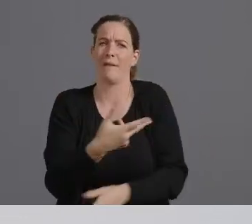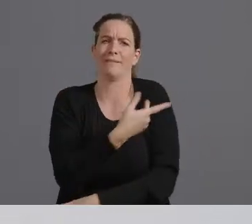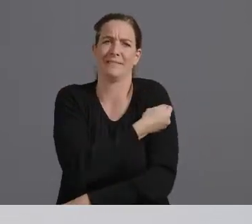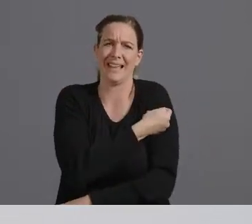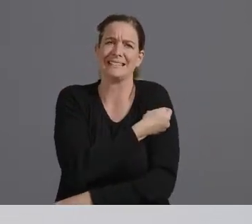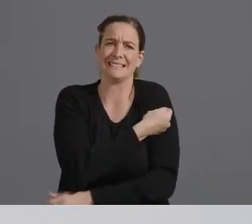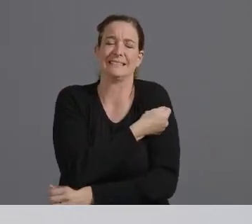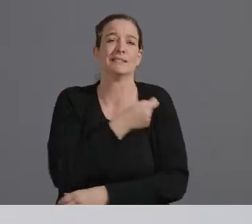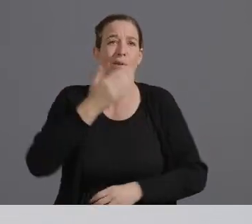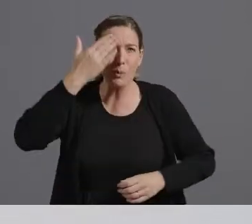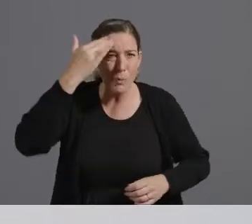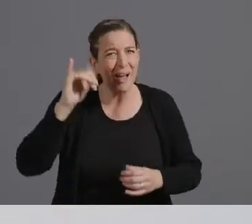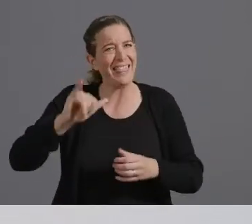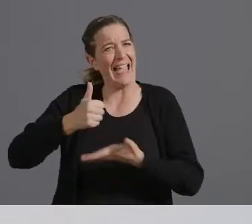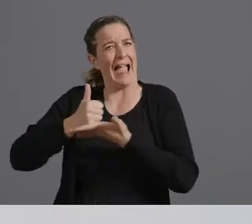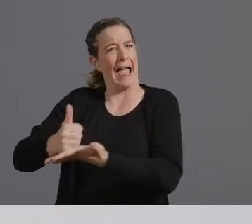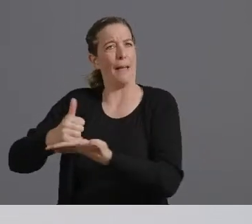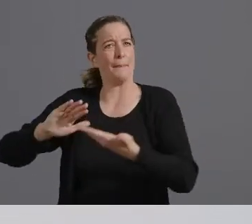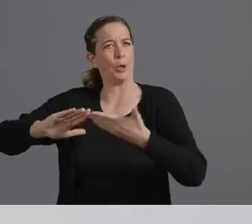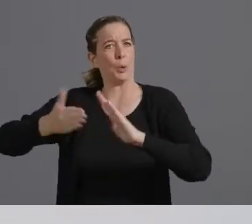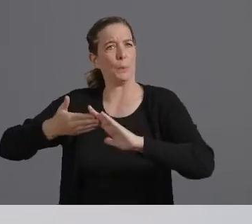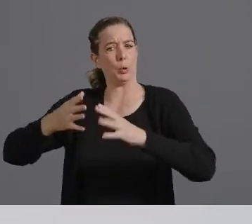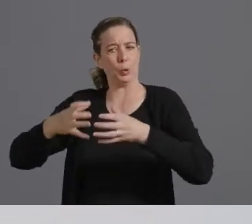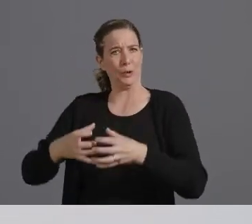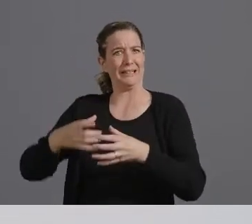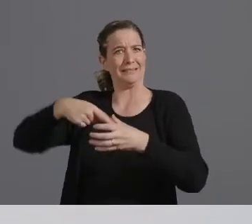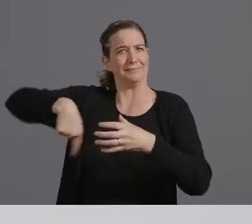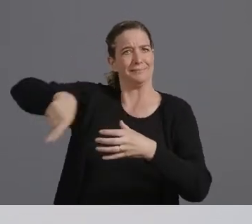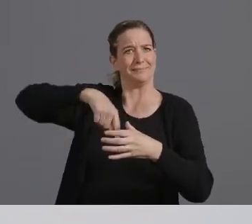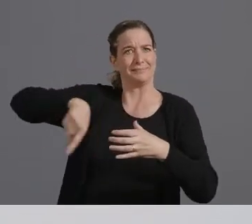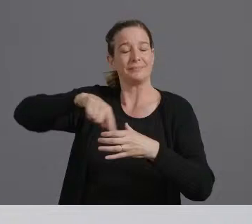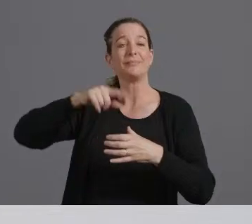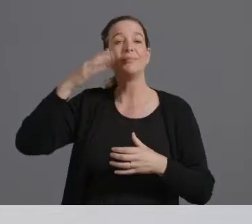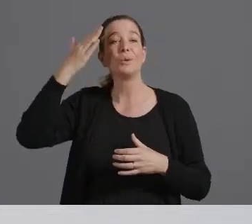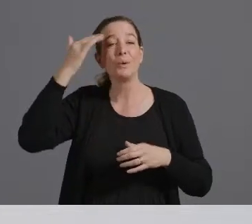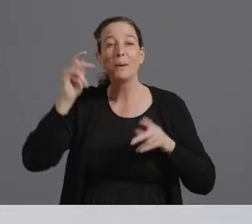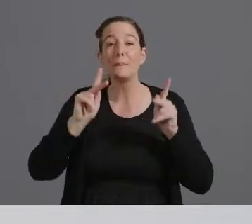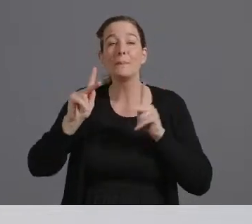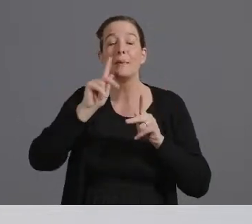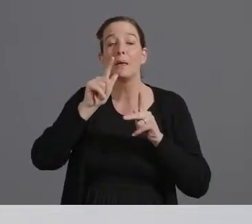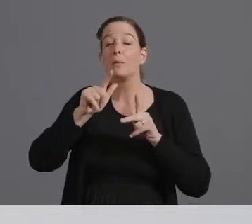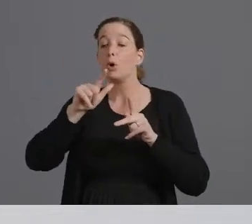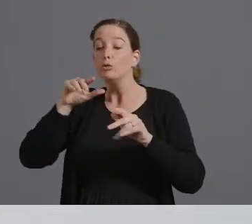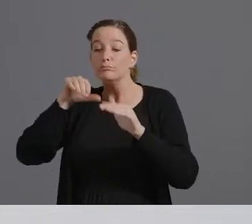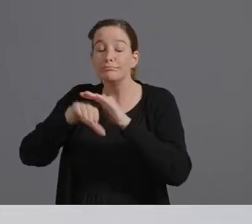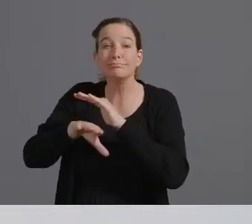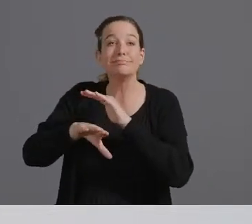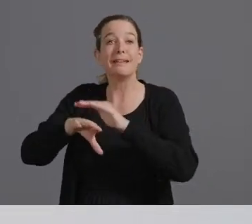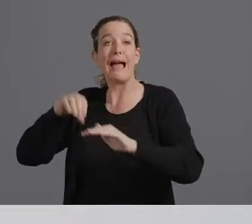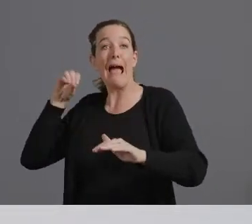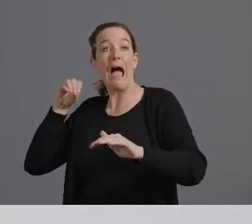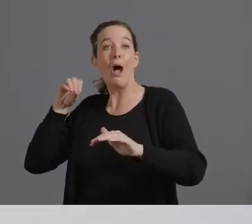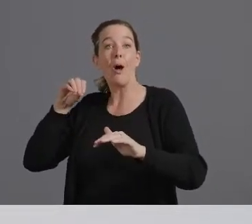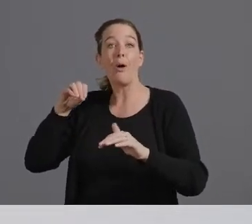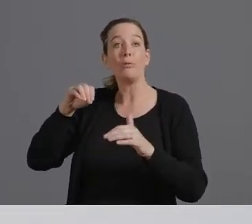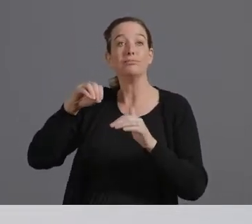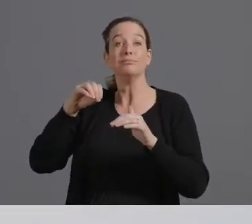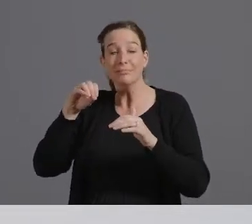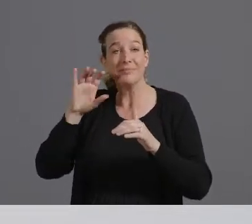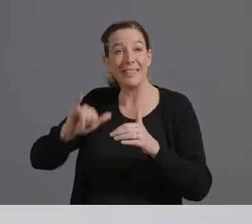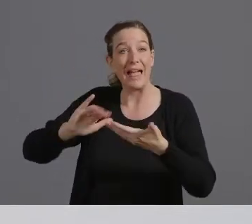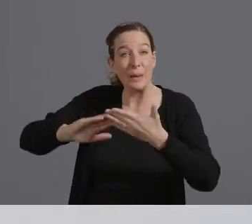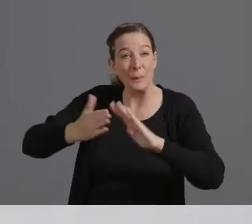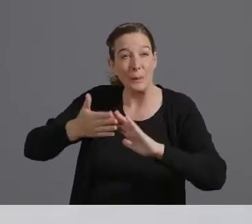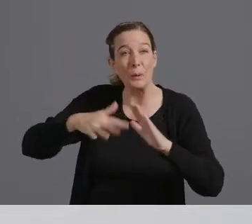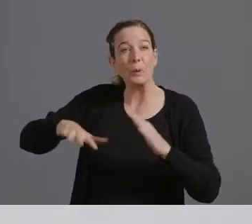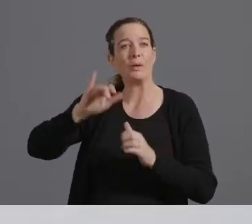these people are going to be coming in and out of our community and are just at risk for bringing COVID-19 in or acquiring COVID-19 once